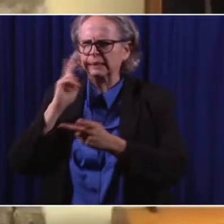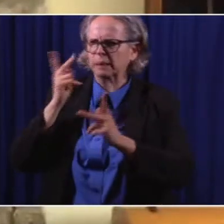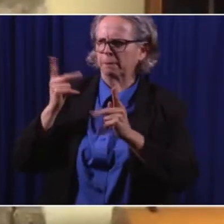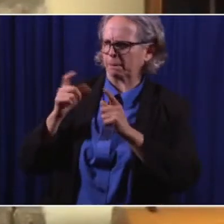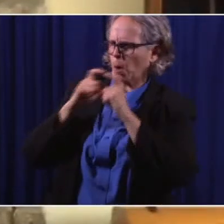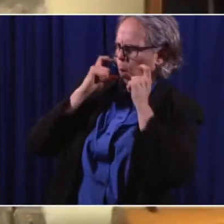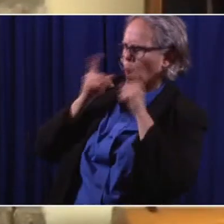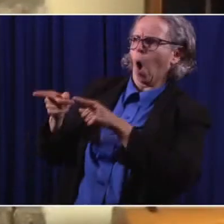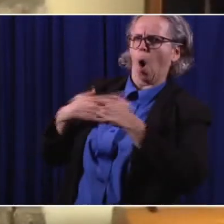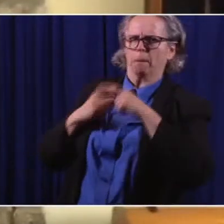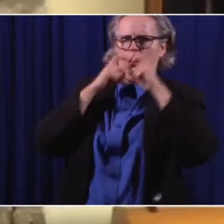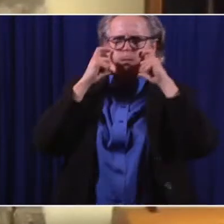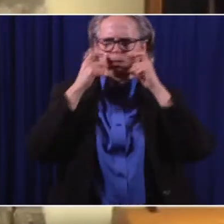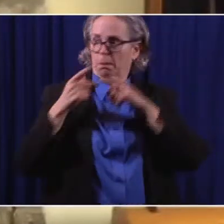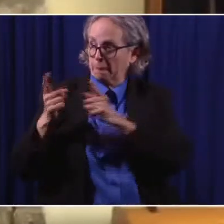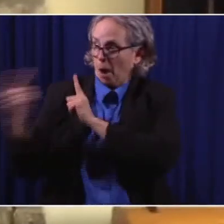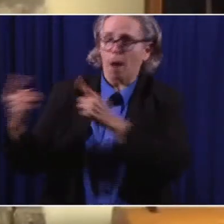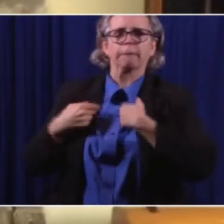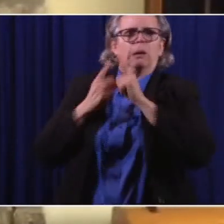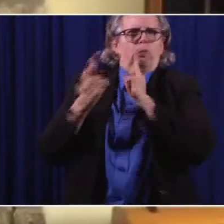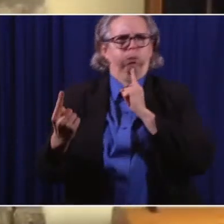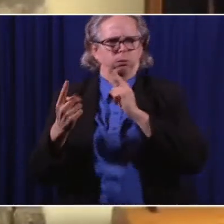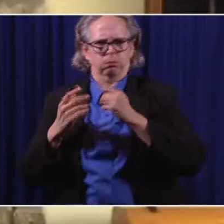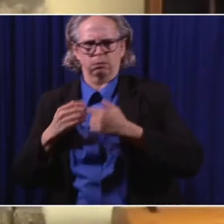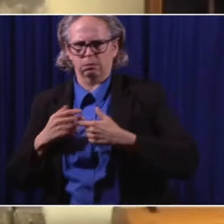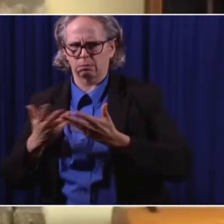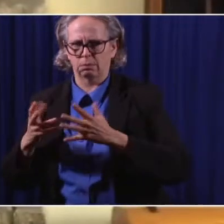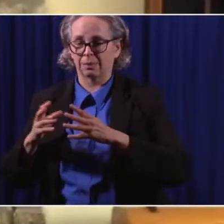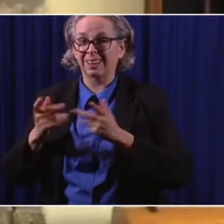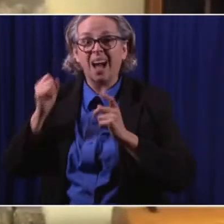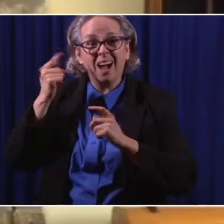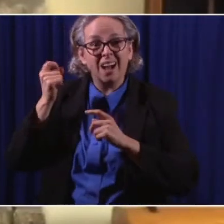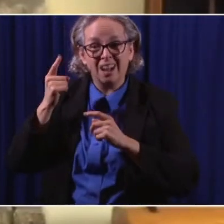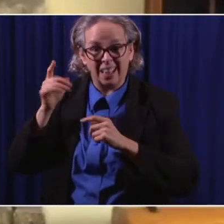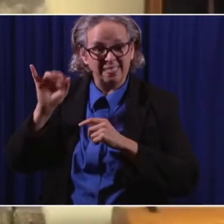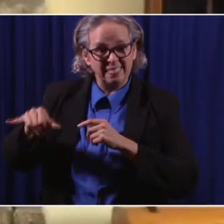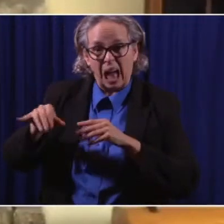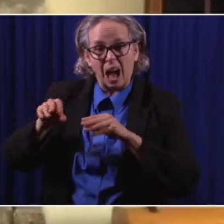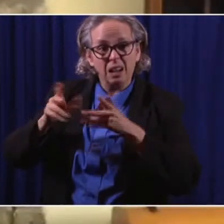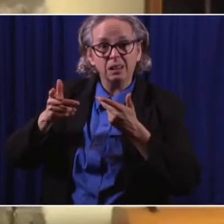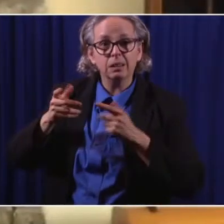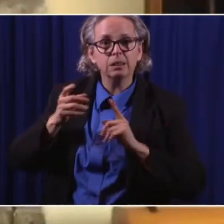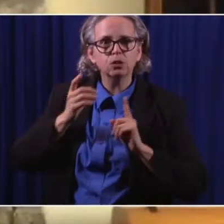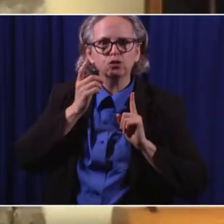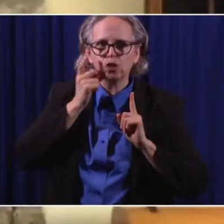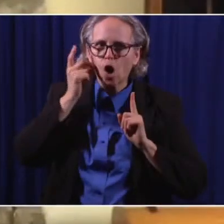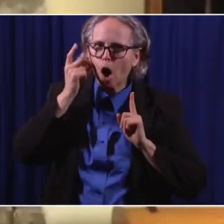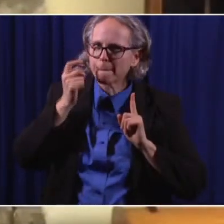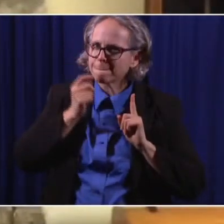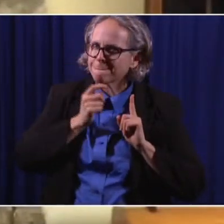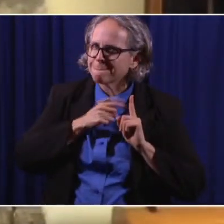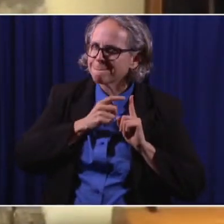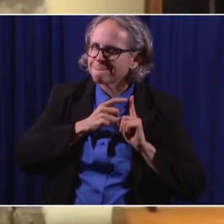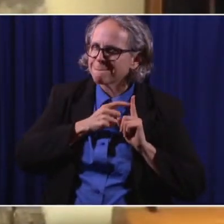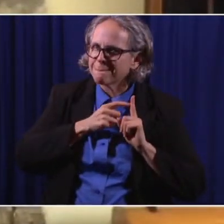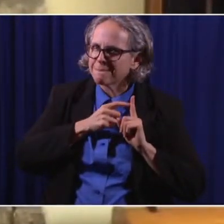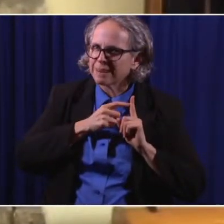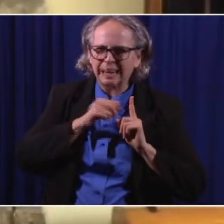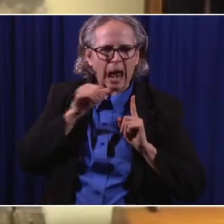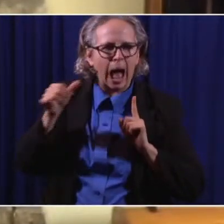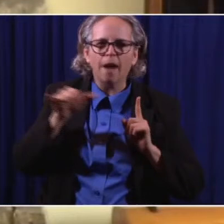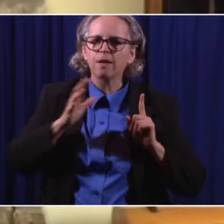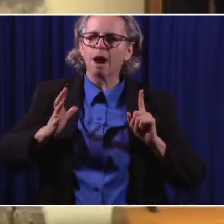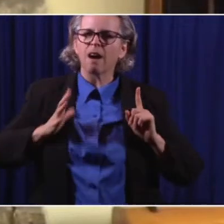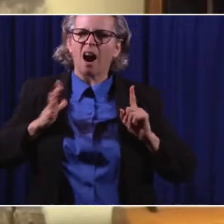dorms where the school can control the situation, there's some, but we're really seeing the spread